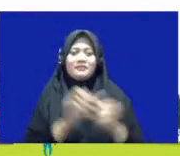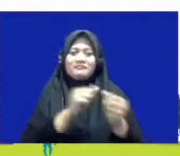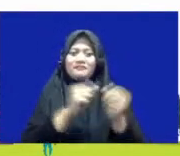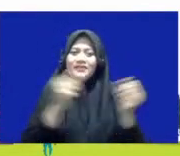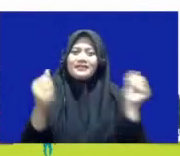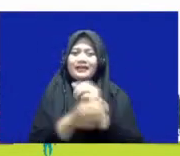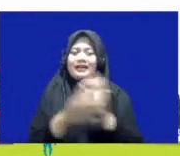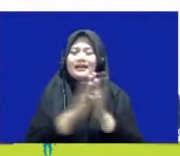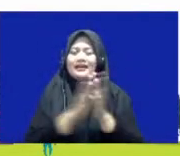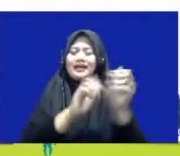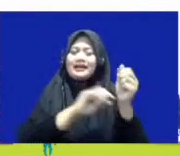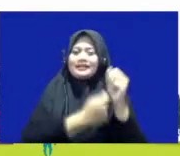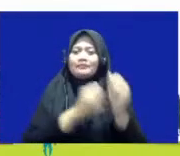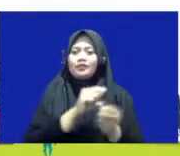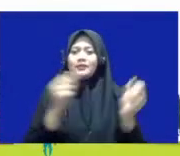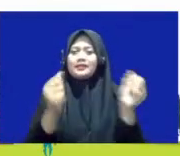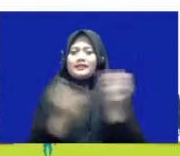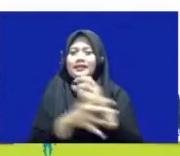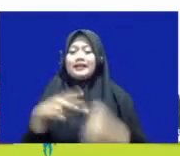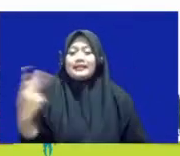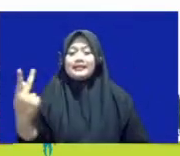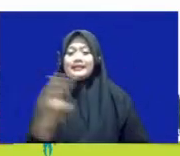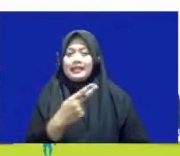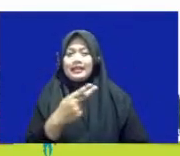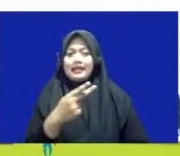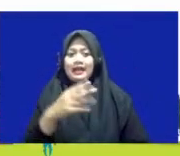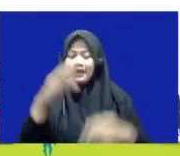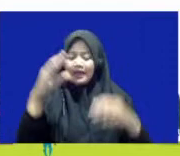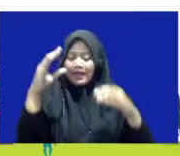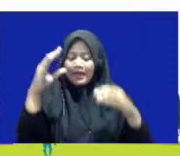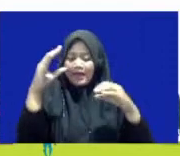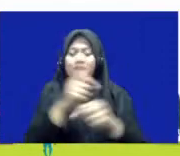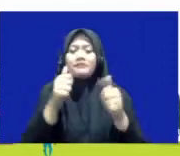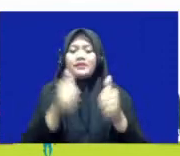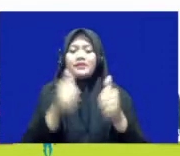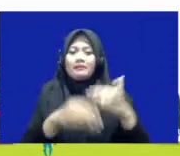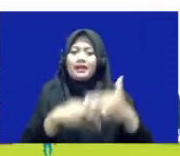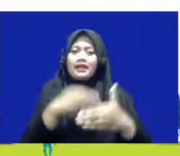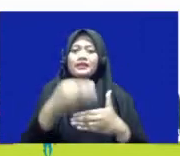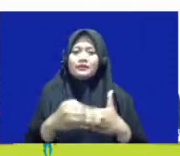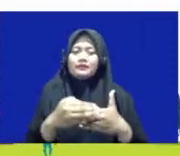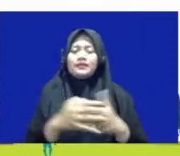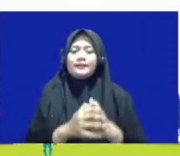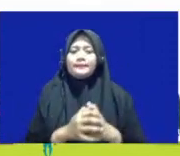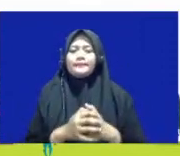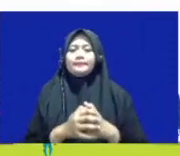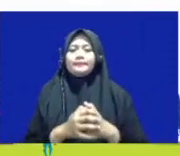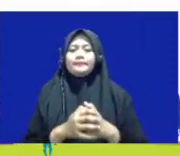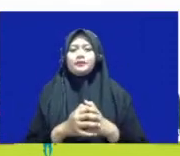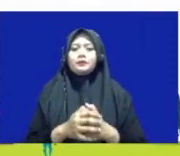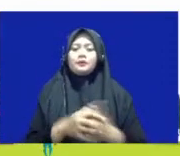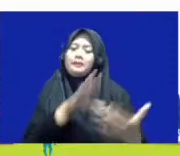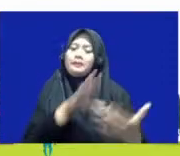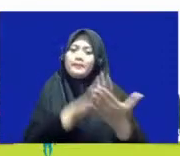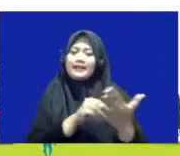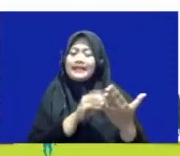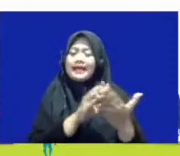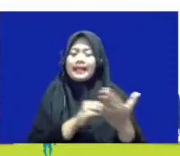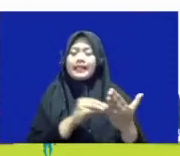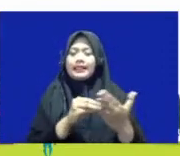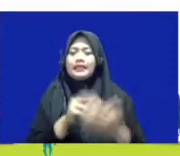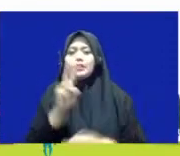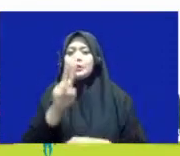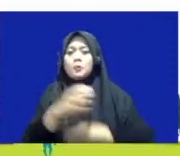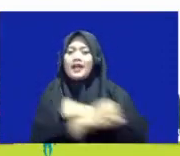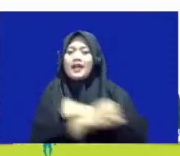learning exchanges on youth engagement in the region. The South-South and Triangular